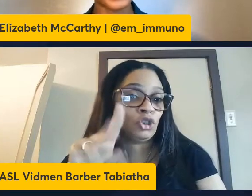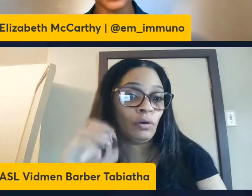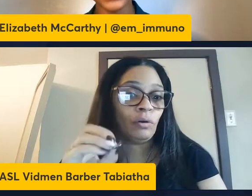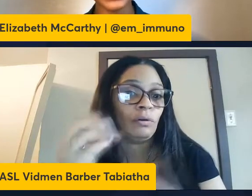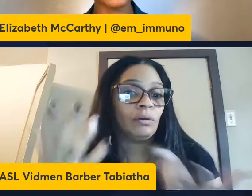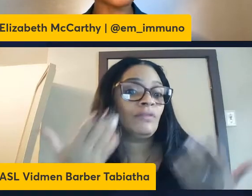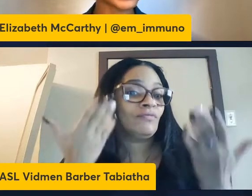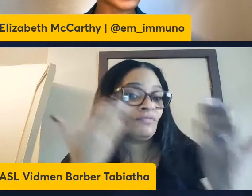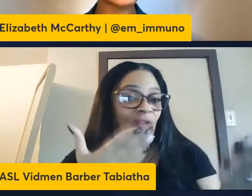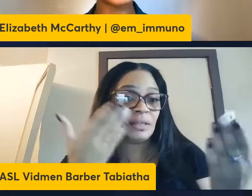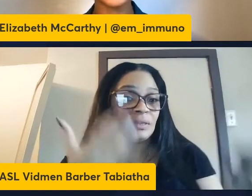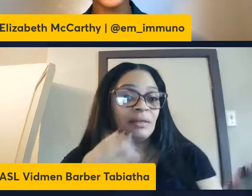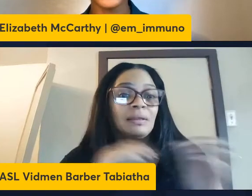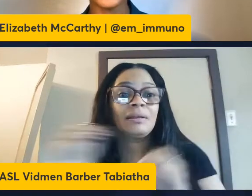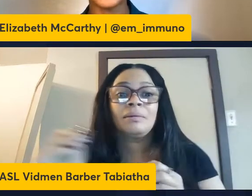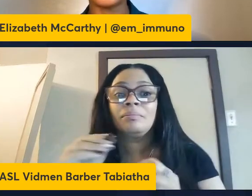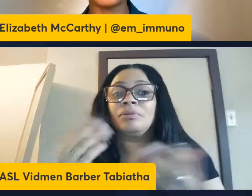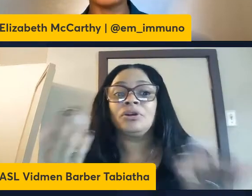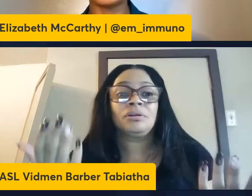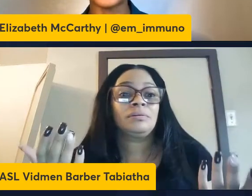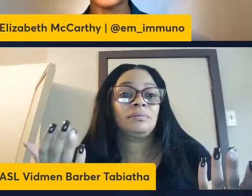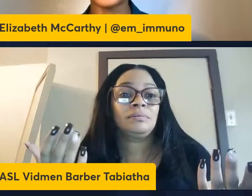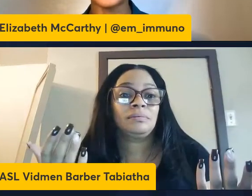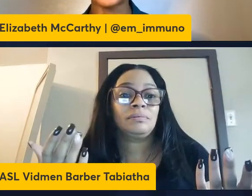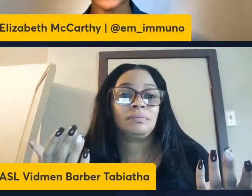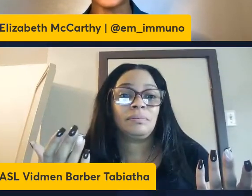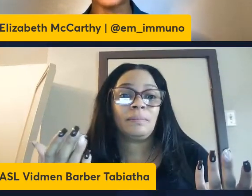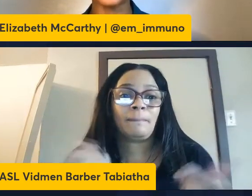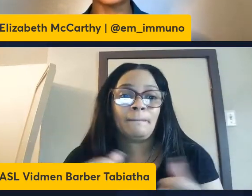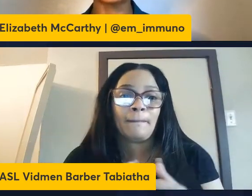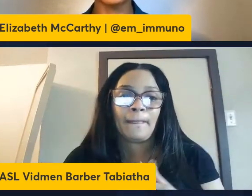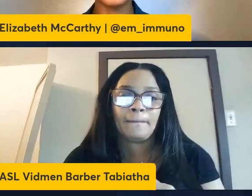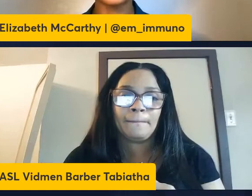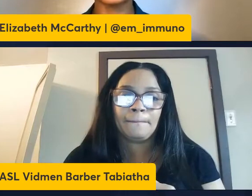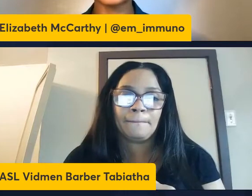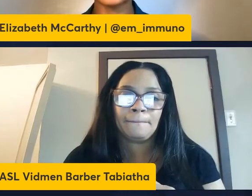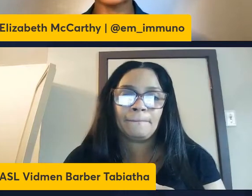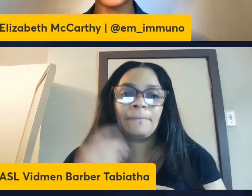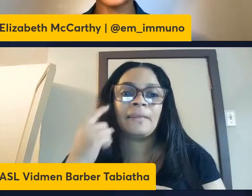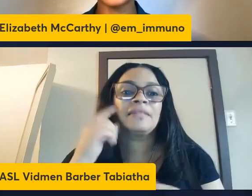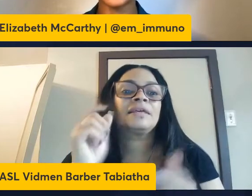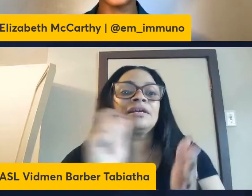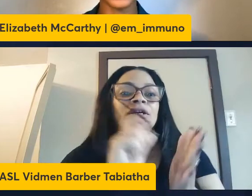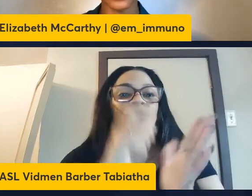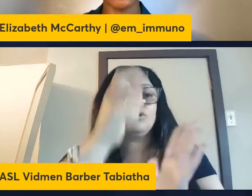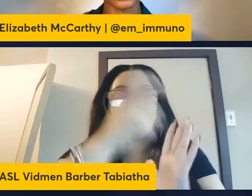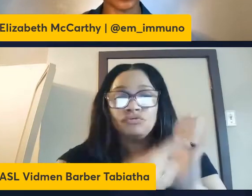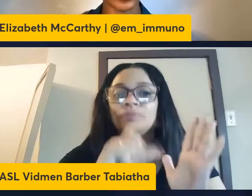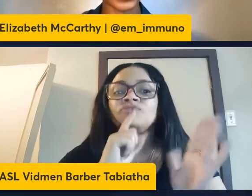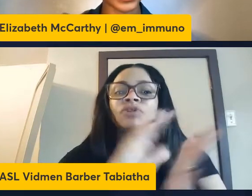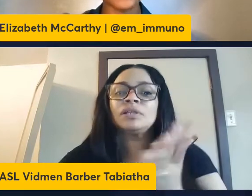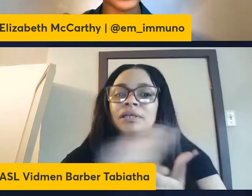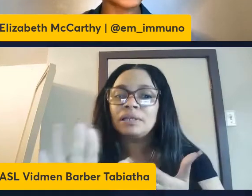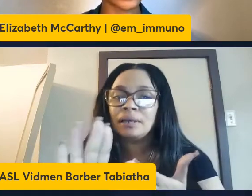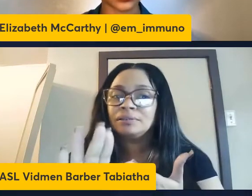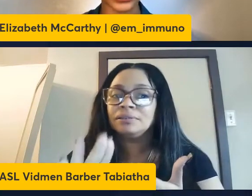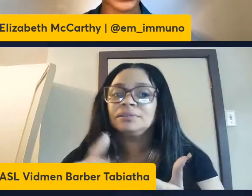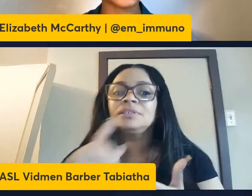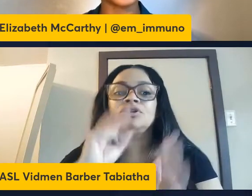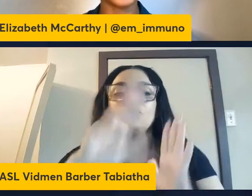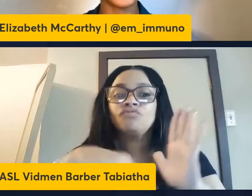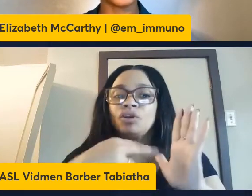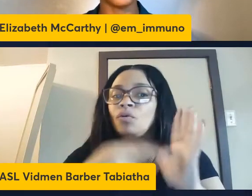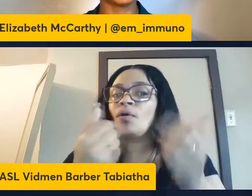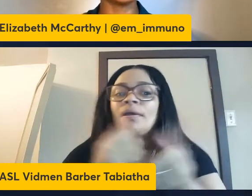kind of be putting commands. But I think a script is really nice because then you're kind of recording everything that